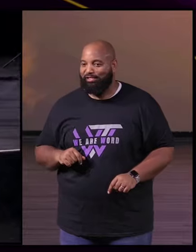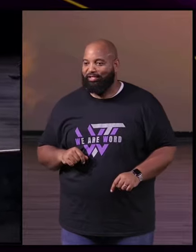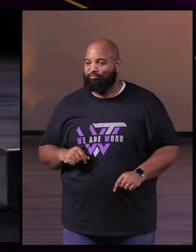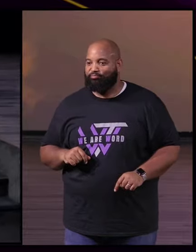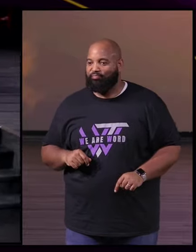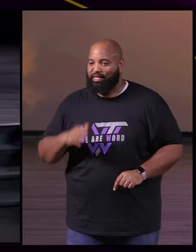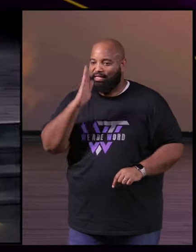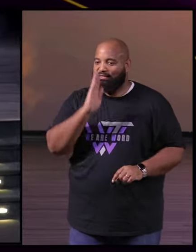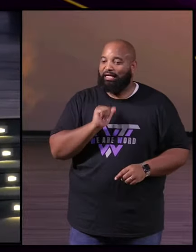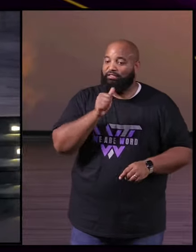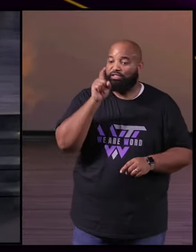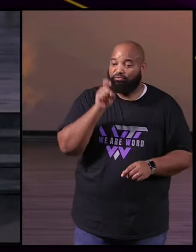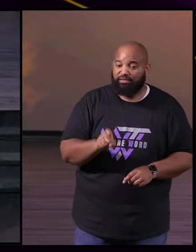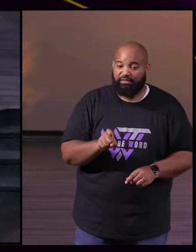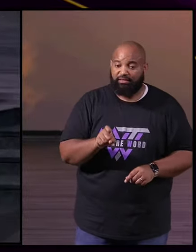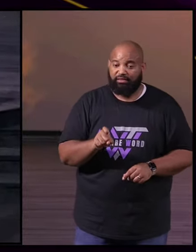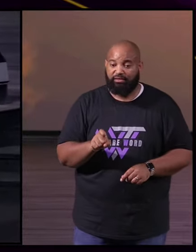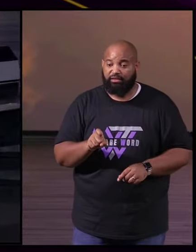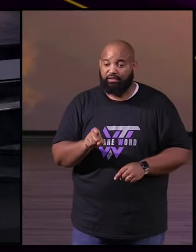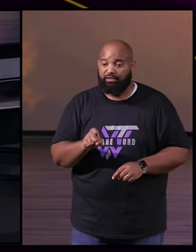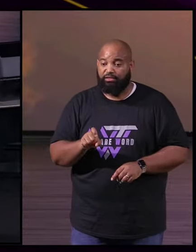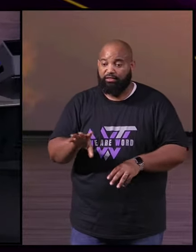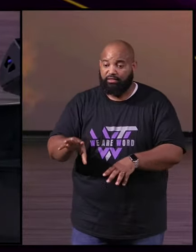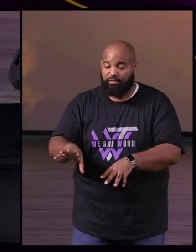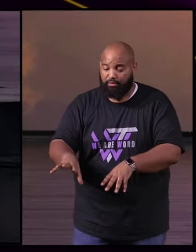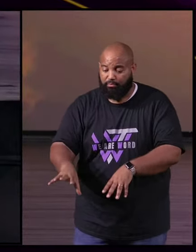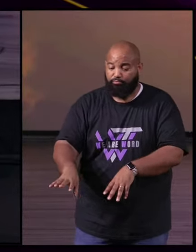See, God don't have to pull you up.